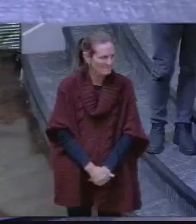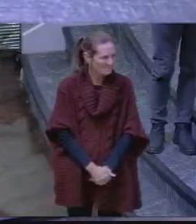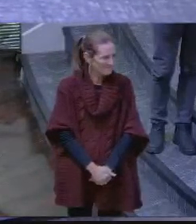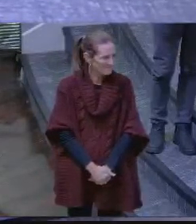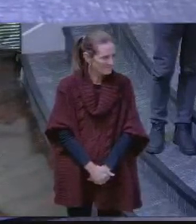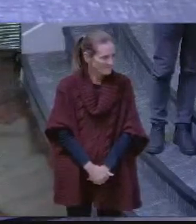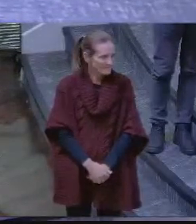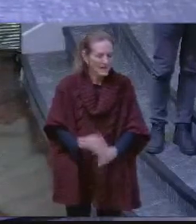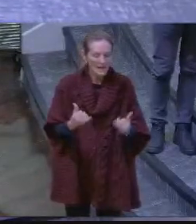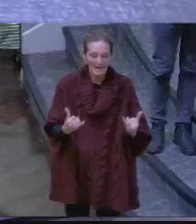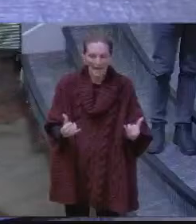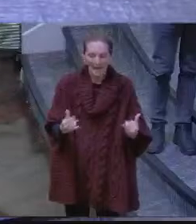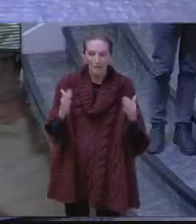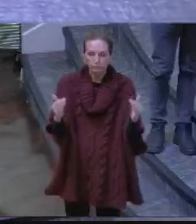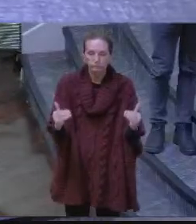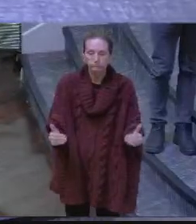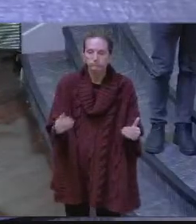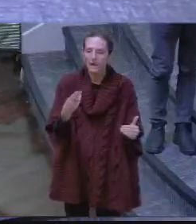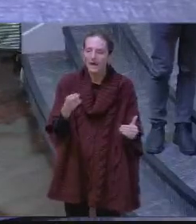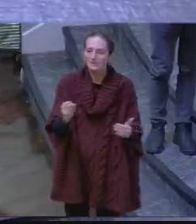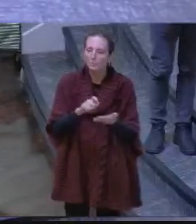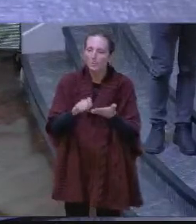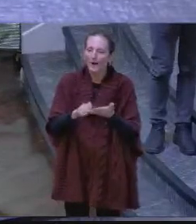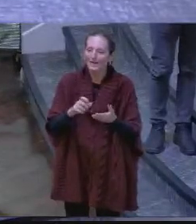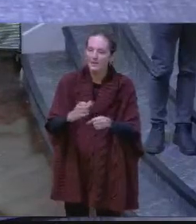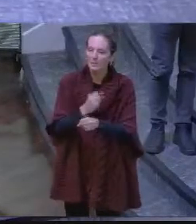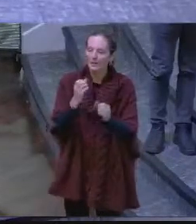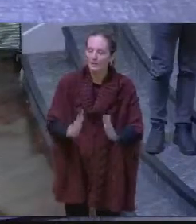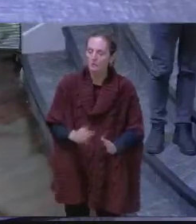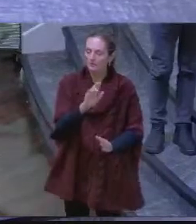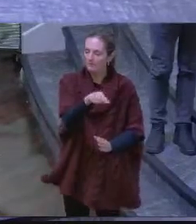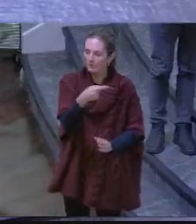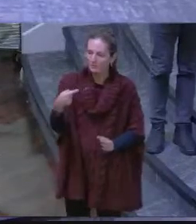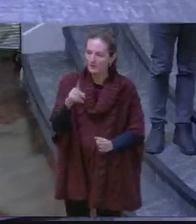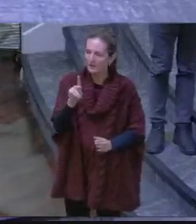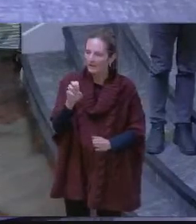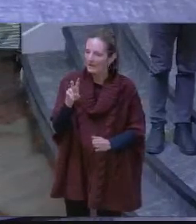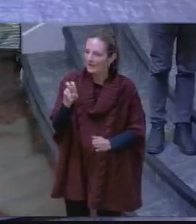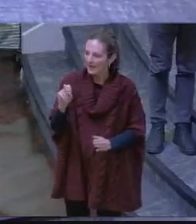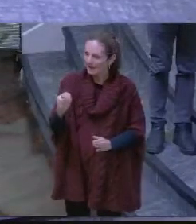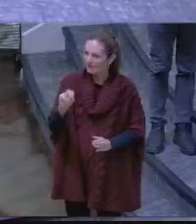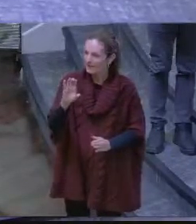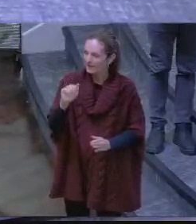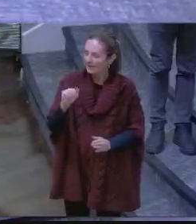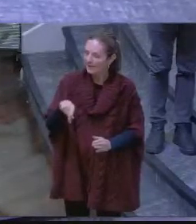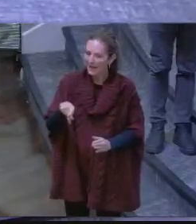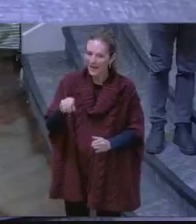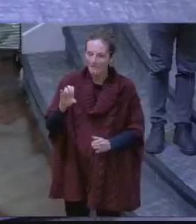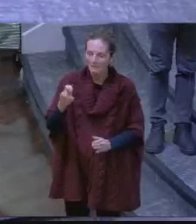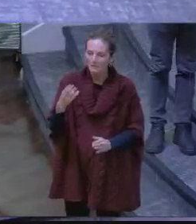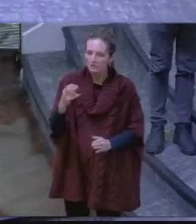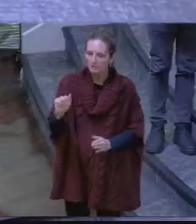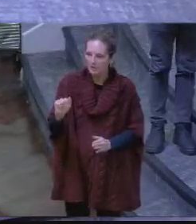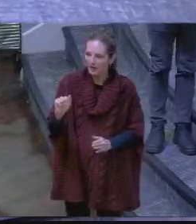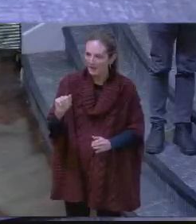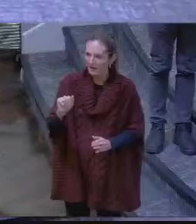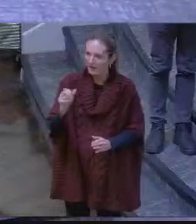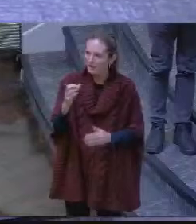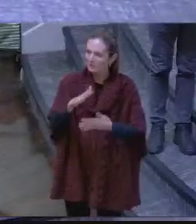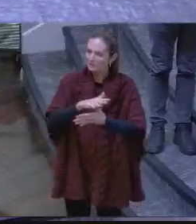We'll now be joined by our high school writing winners. First place, Kevin Kapcha, 12th grade, Clark Central High